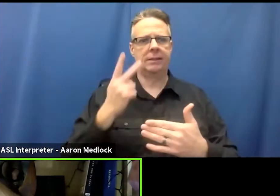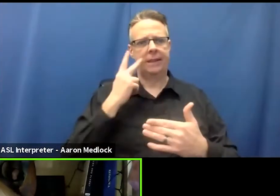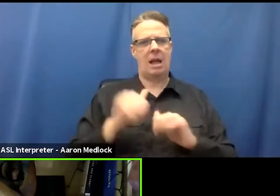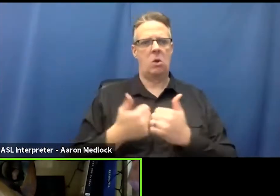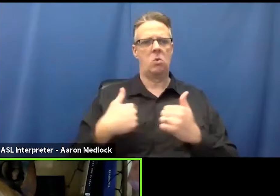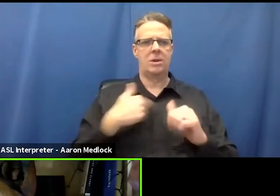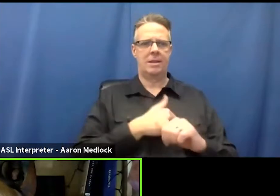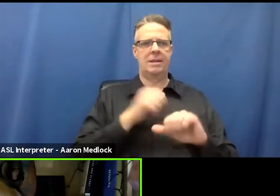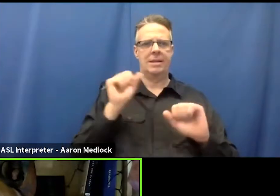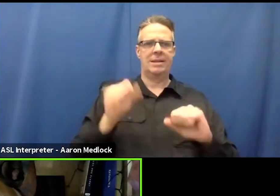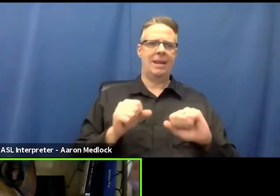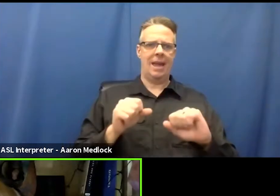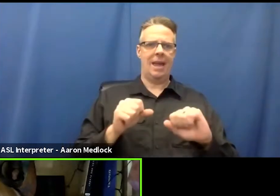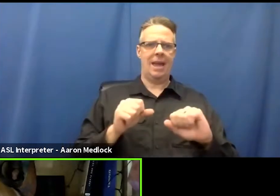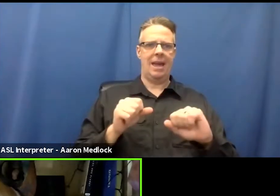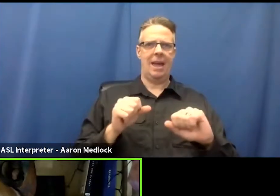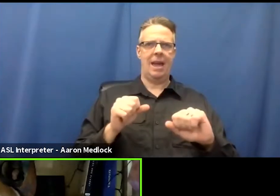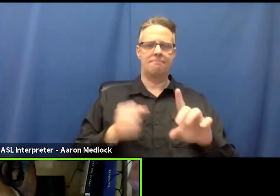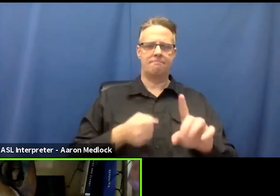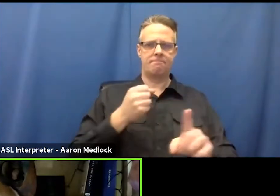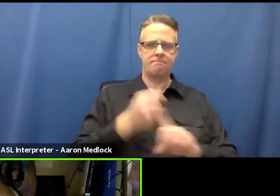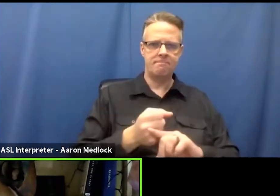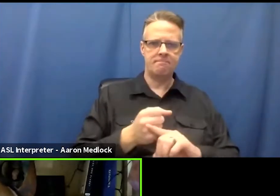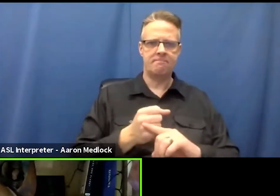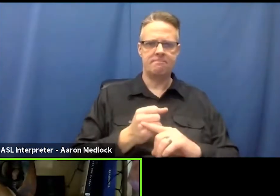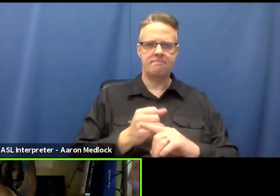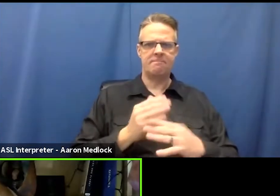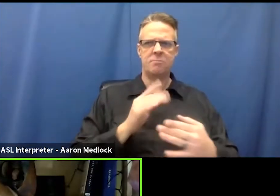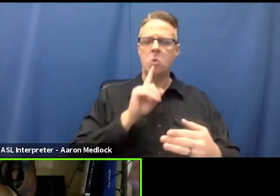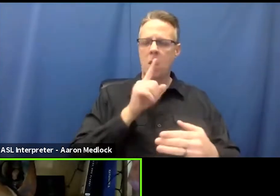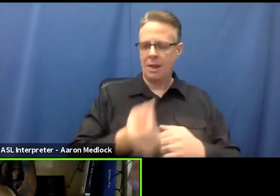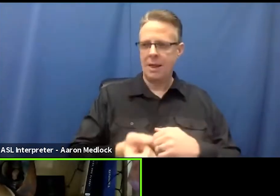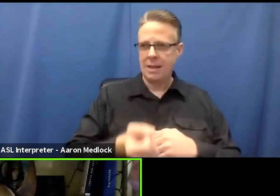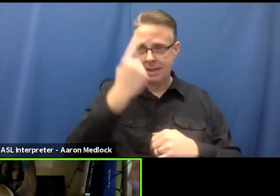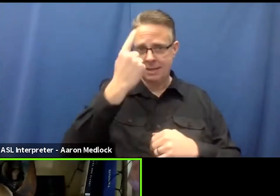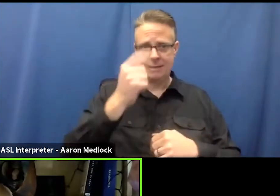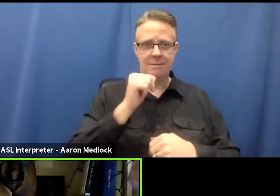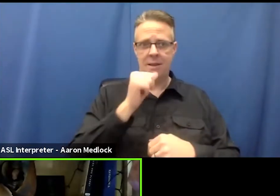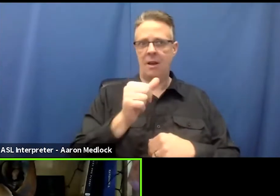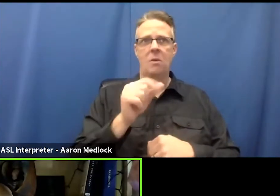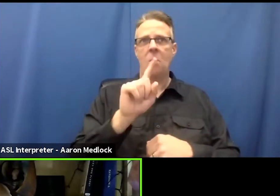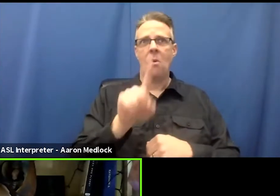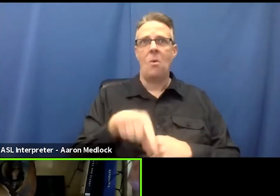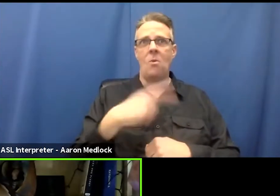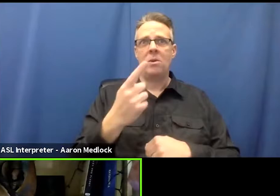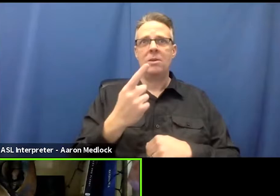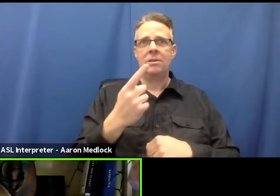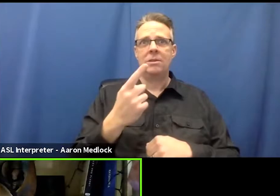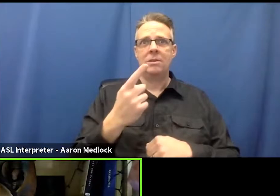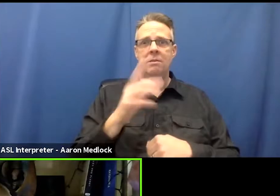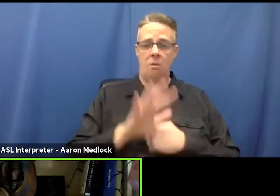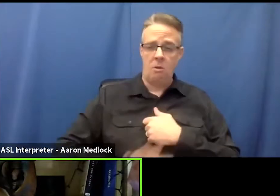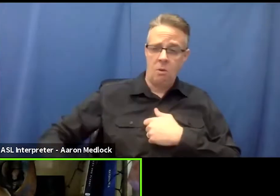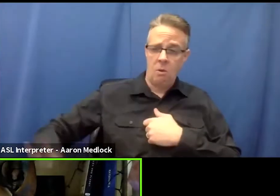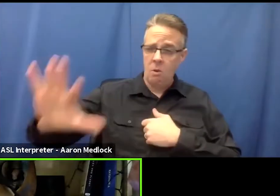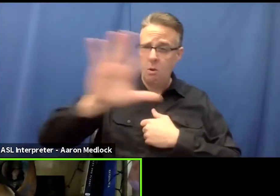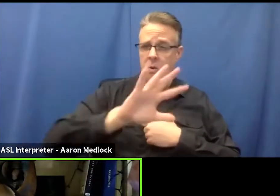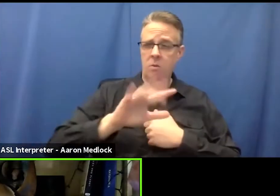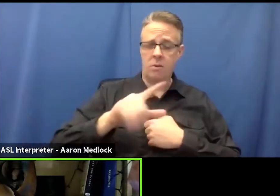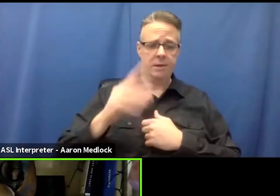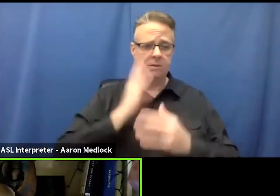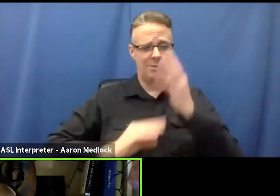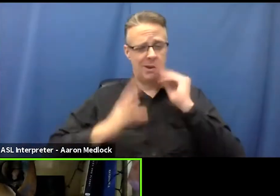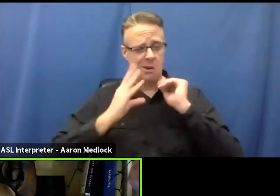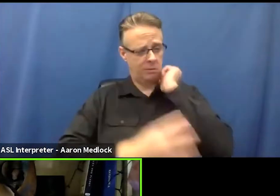and, you know, really understand not just globally how disabled people live in